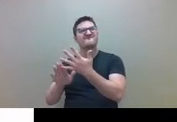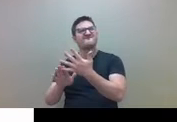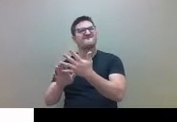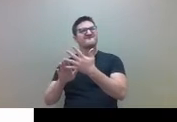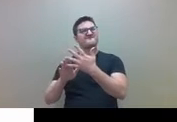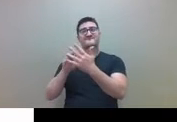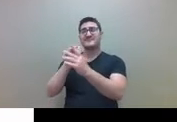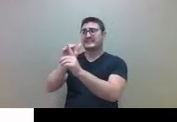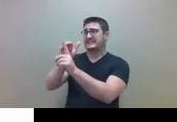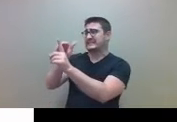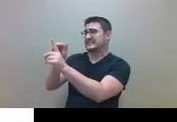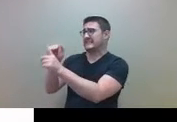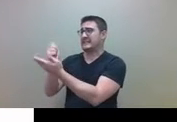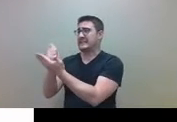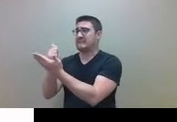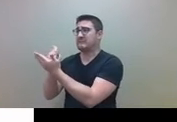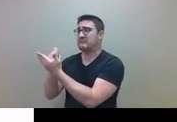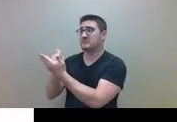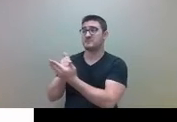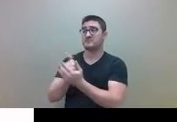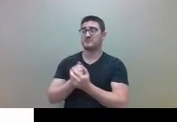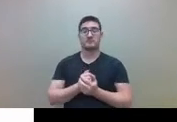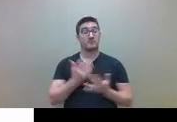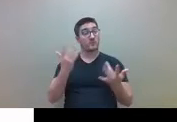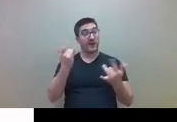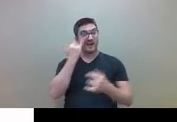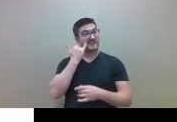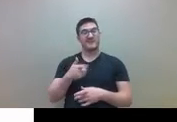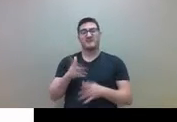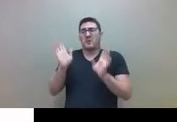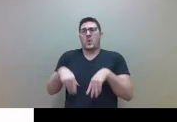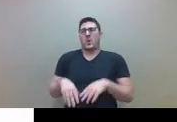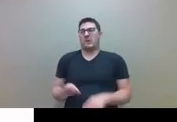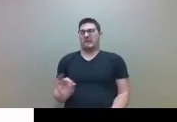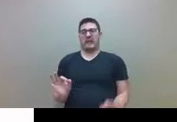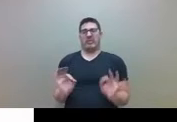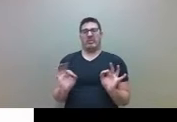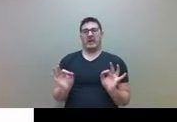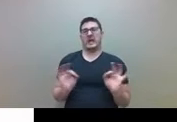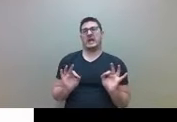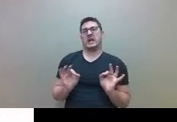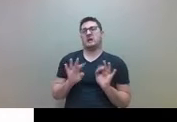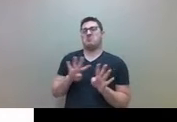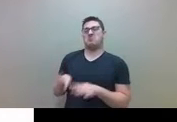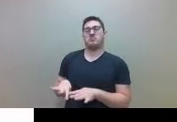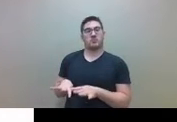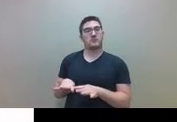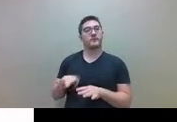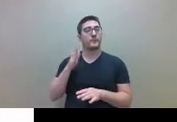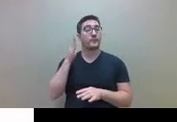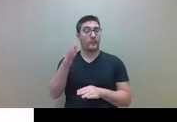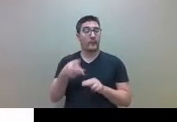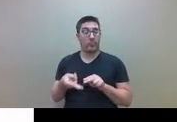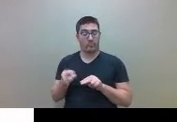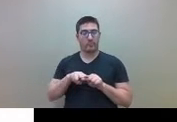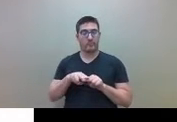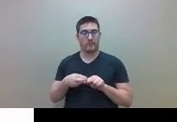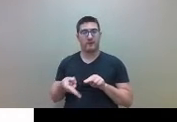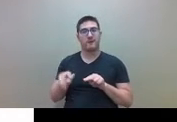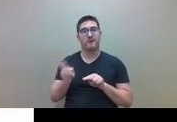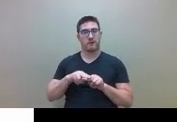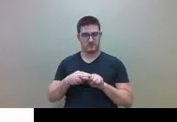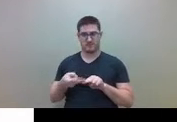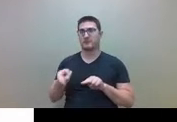If we ignore things, and you'll find that's a common thread in this presentation, the more we ignore what we're feeling, the more